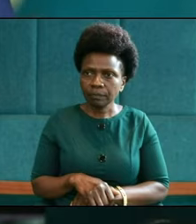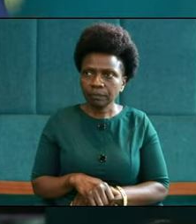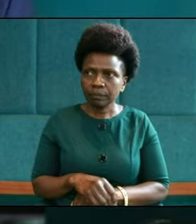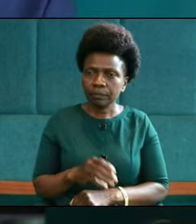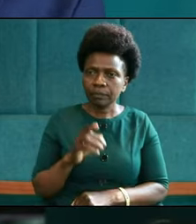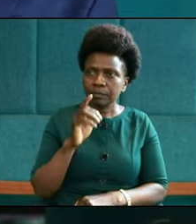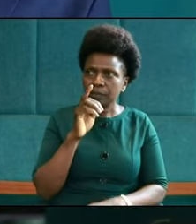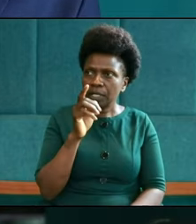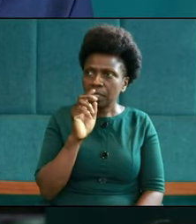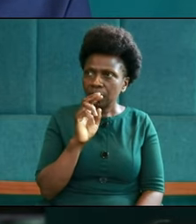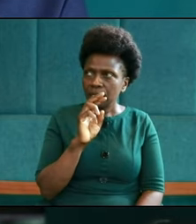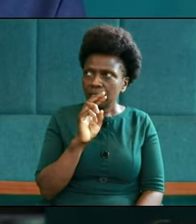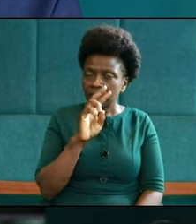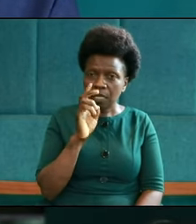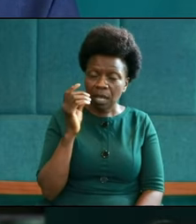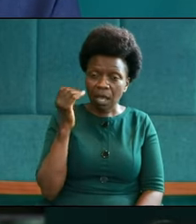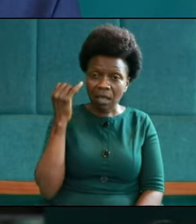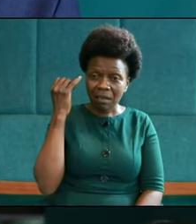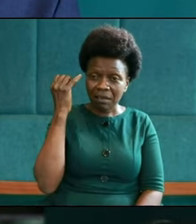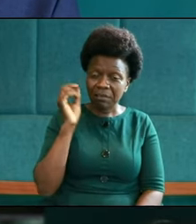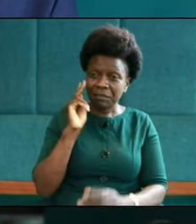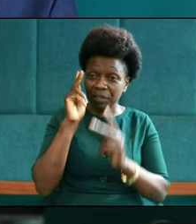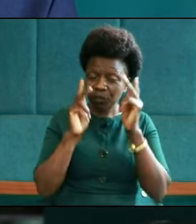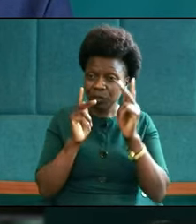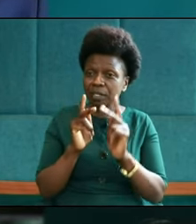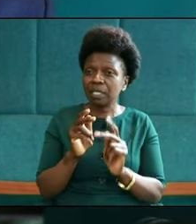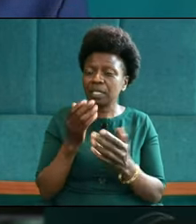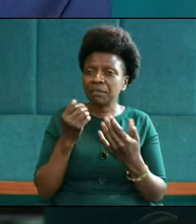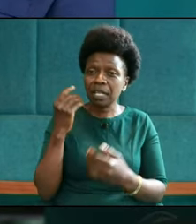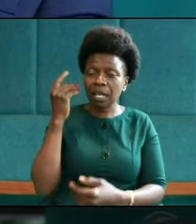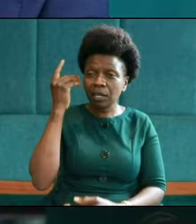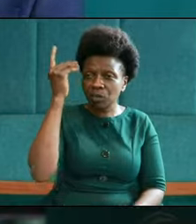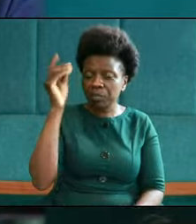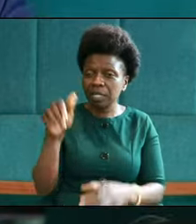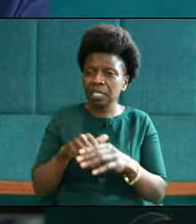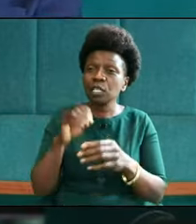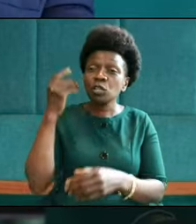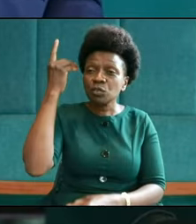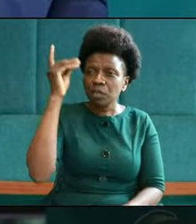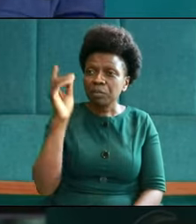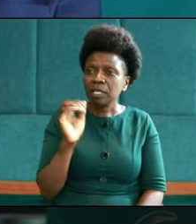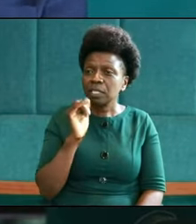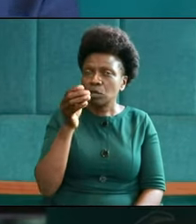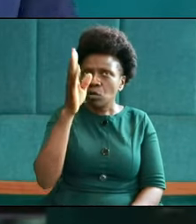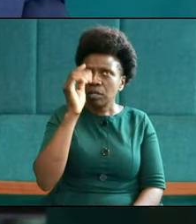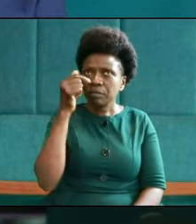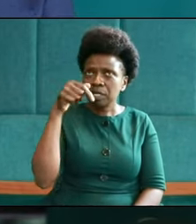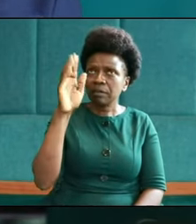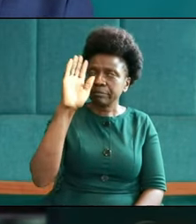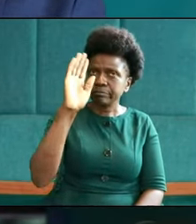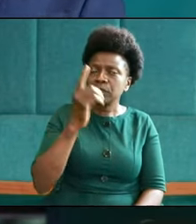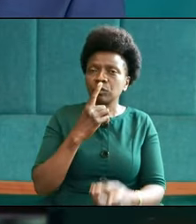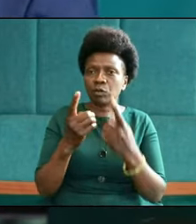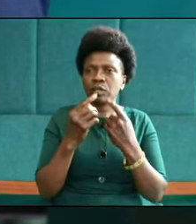He is seeing a vision. He is having a dream. And in this dream, it is God himself talking